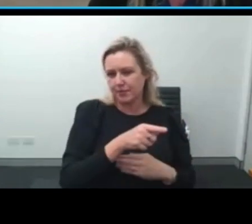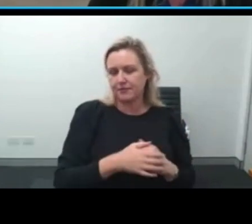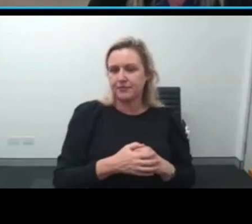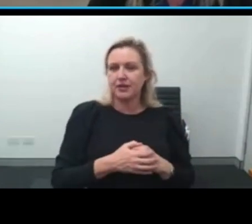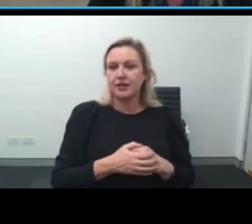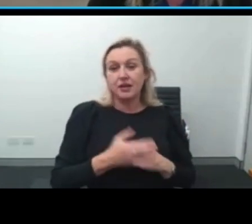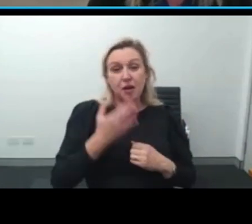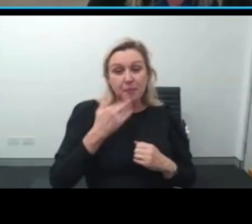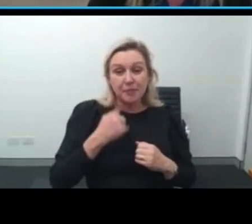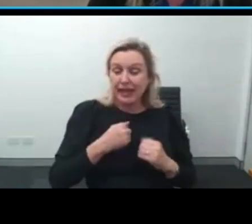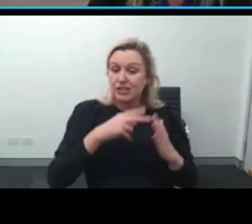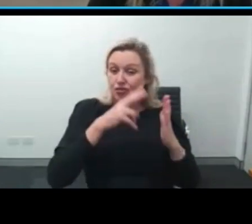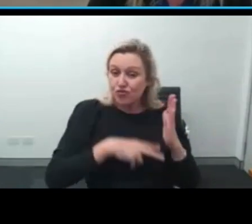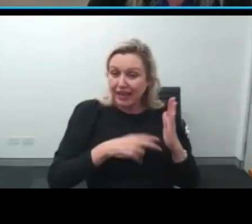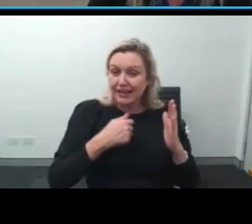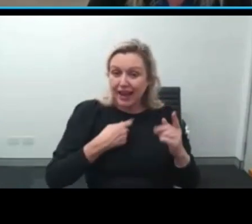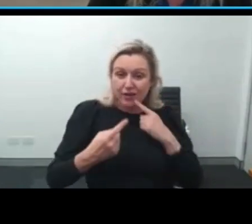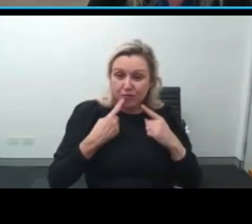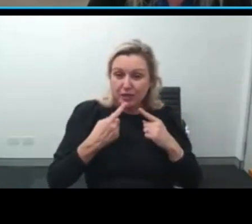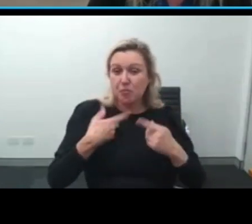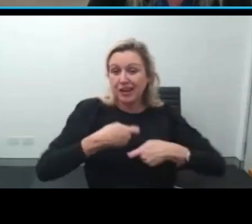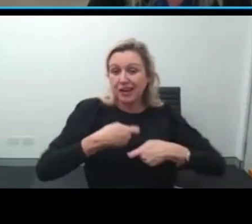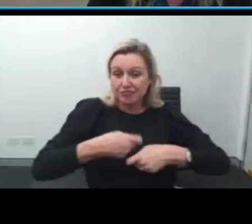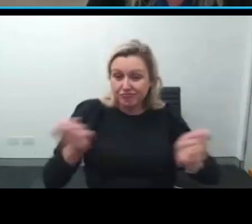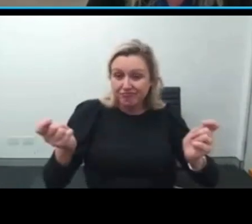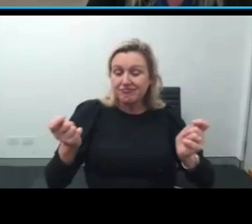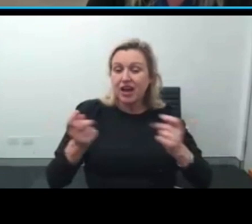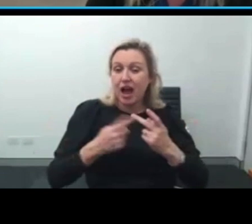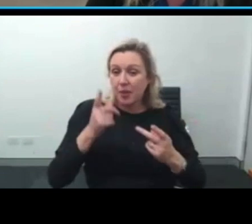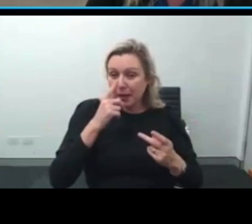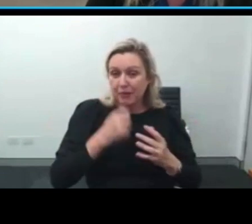Please read and share our resources, which are linked on the slide.